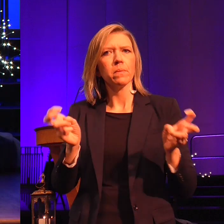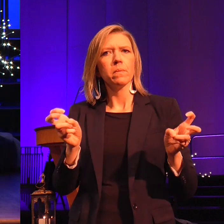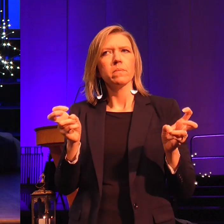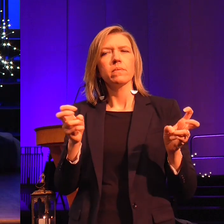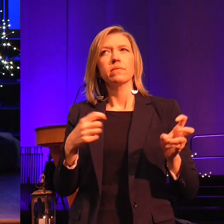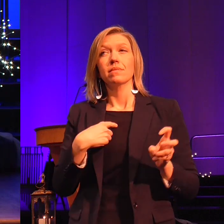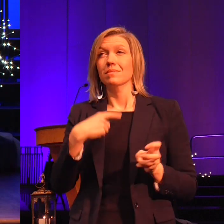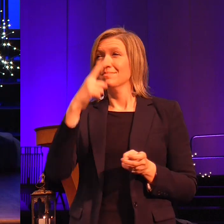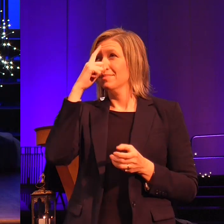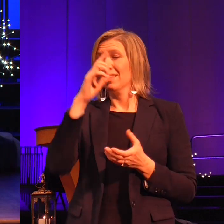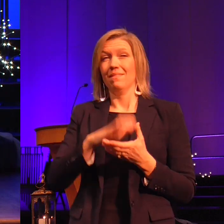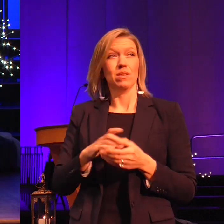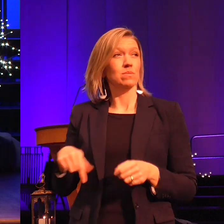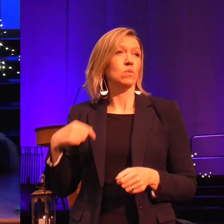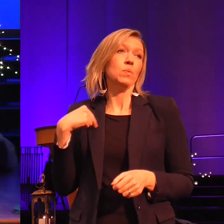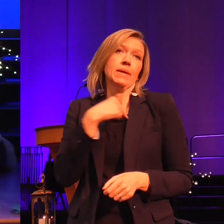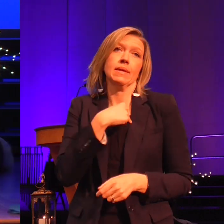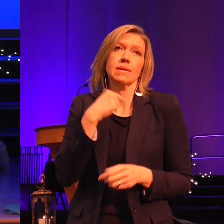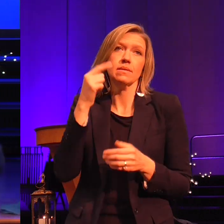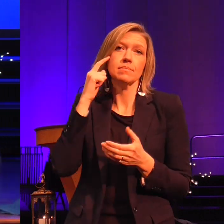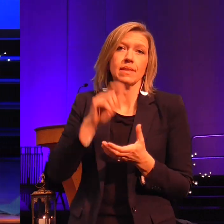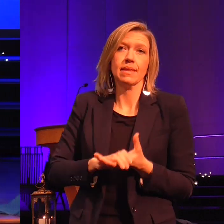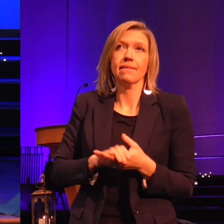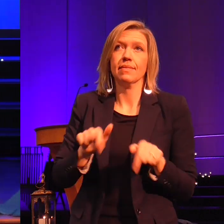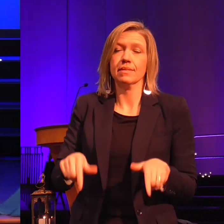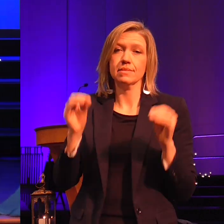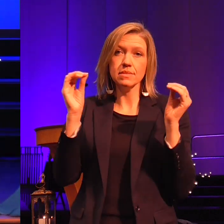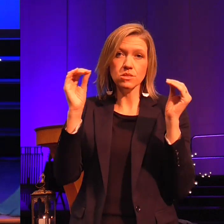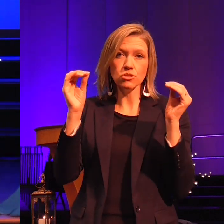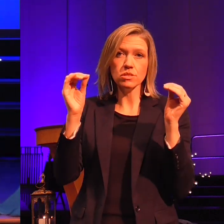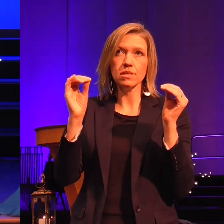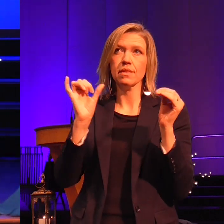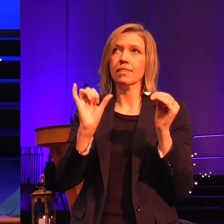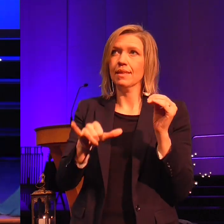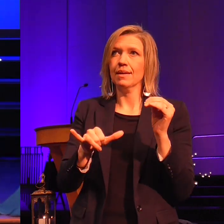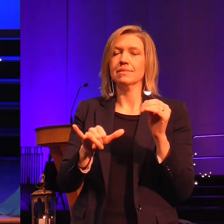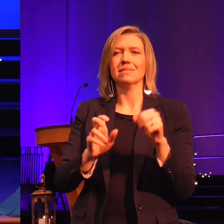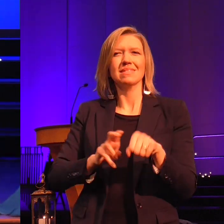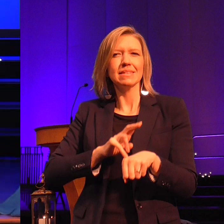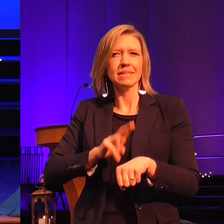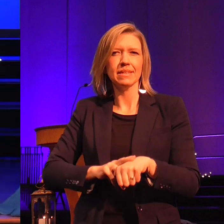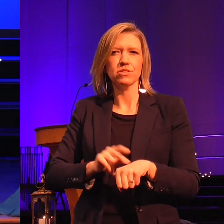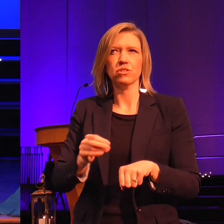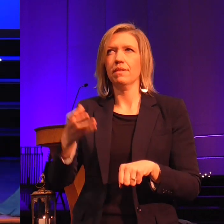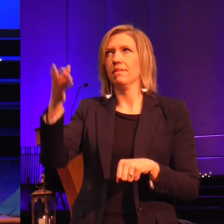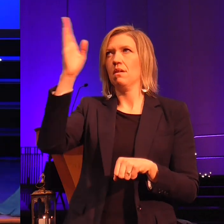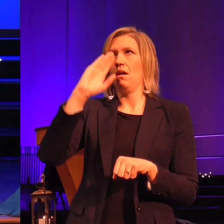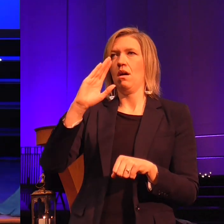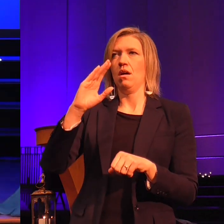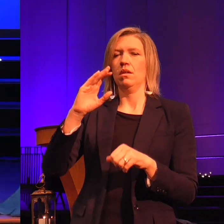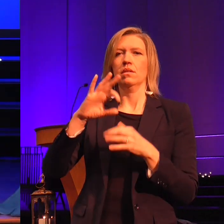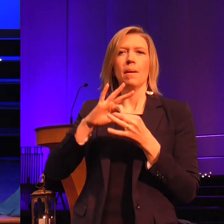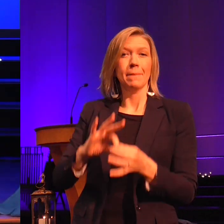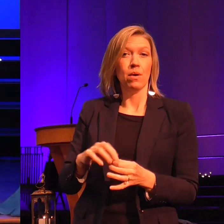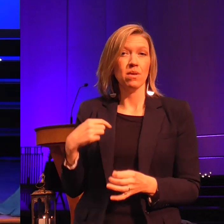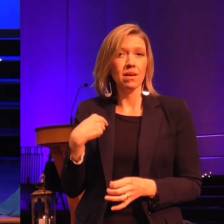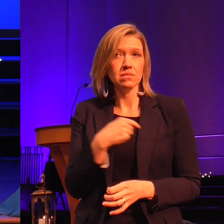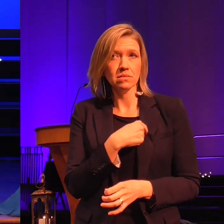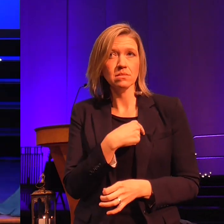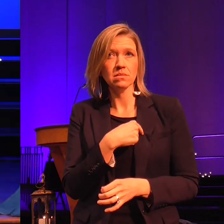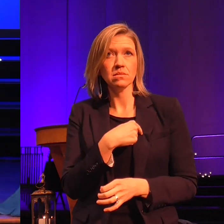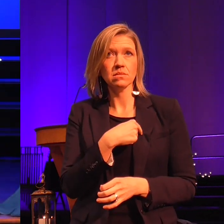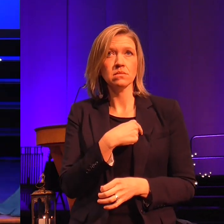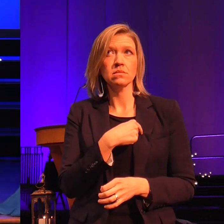I believe, and we believe in this teaching, that that's what the nature of God is about us.